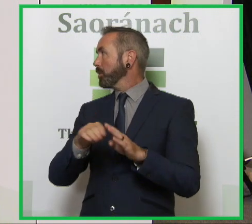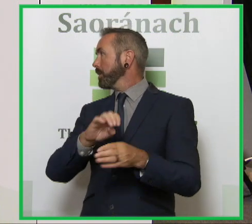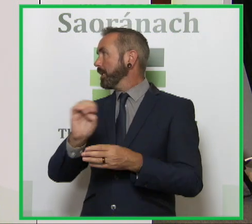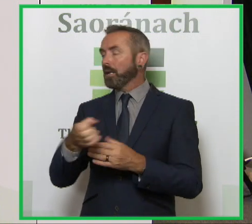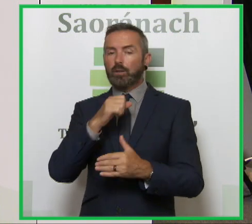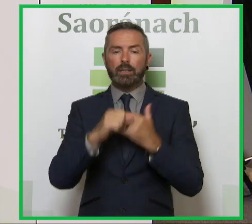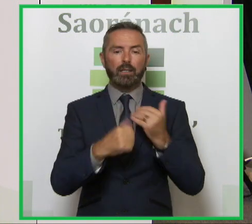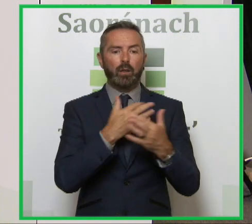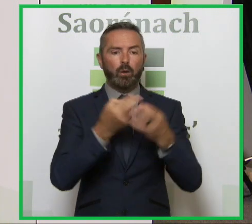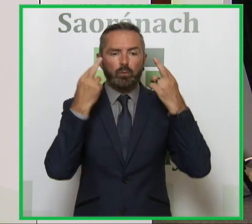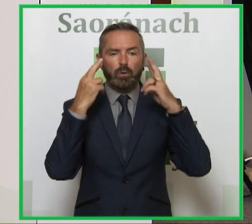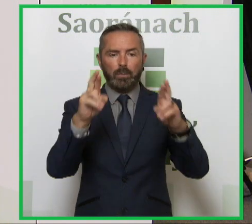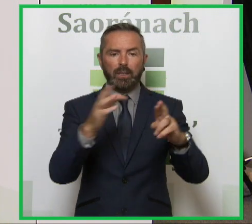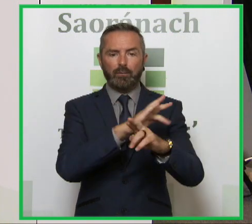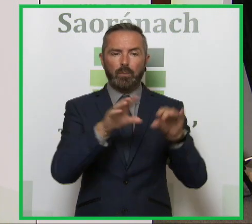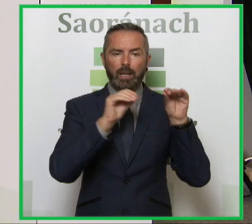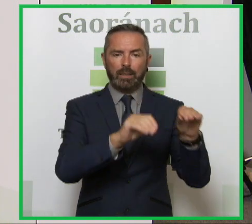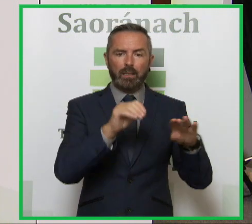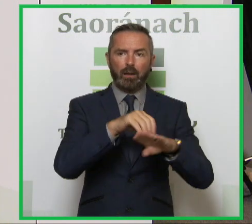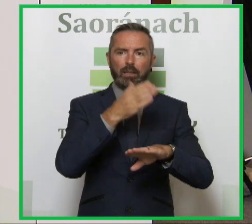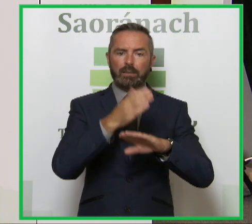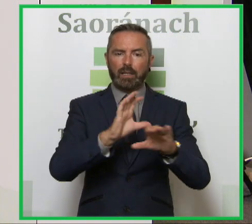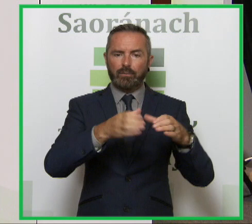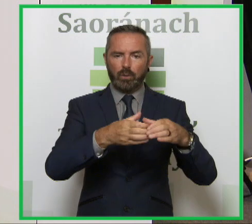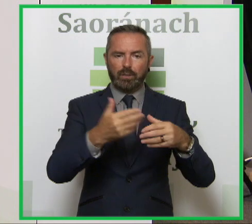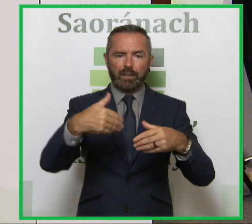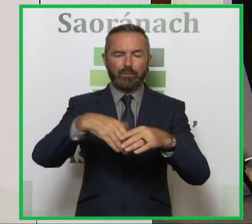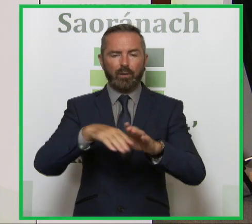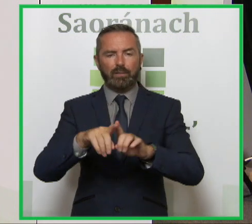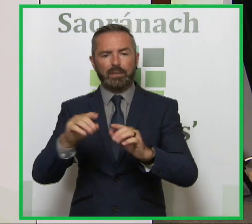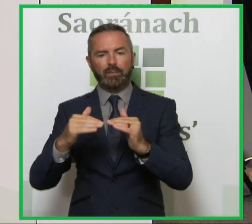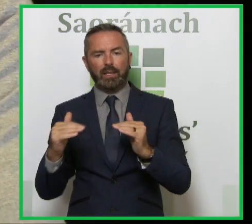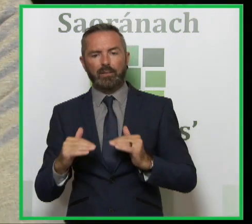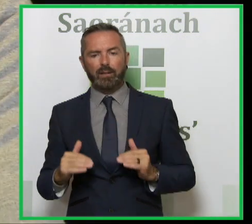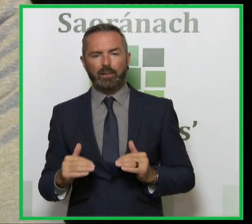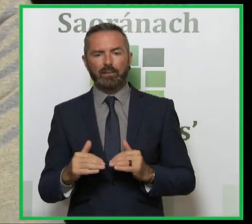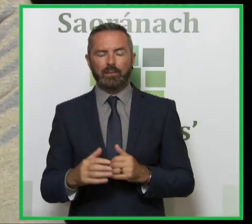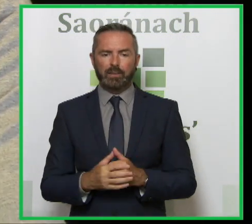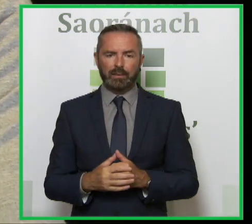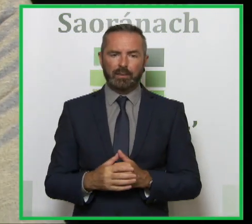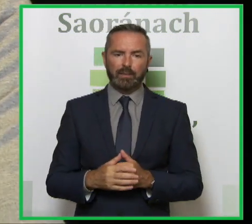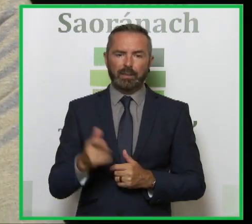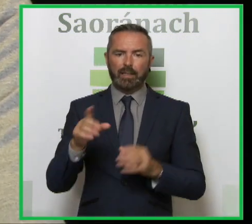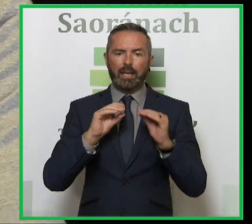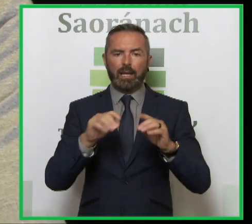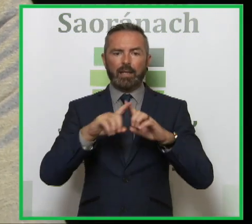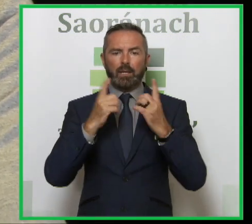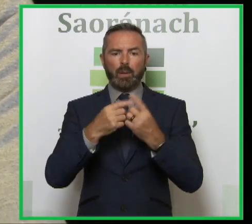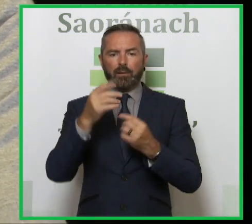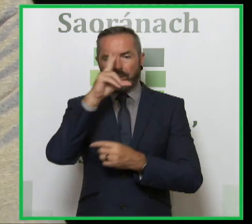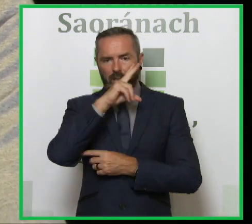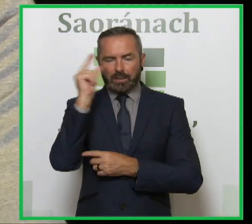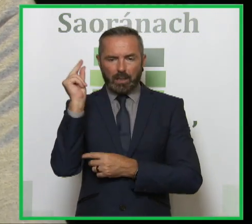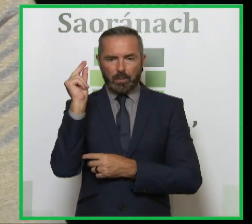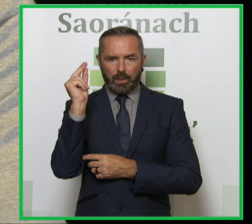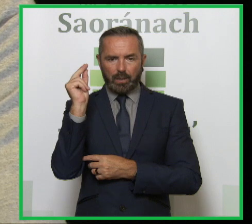reps from education would have been on task forces. They would have been involved at different levels in the education department, for instance.